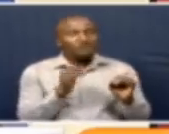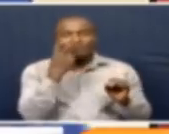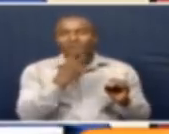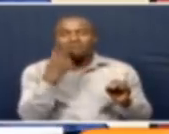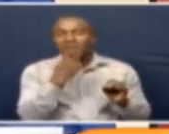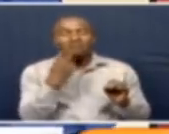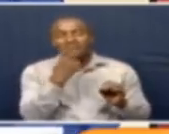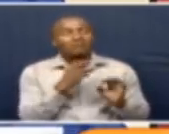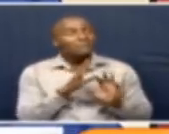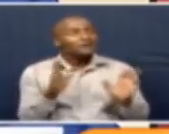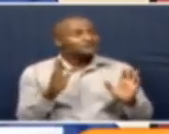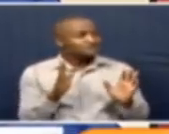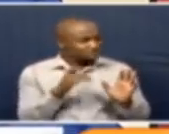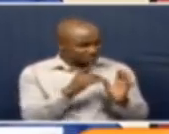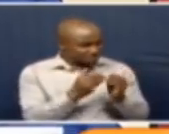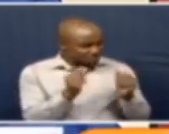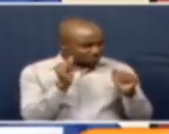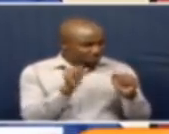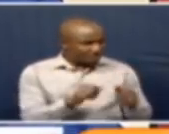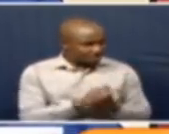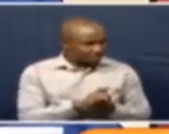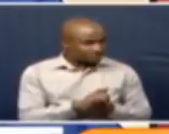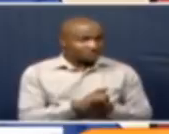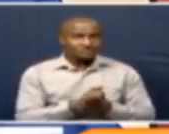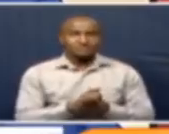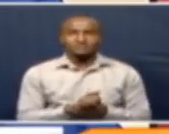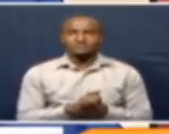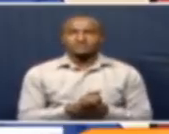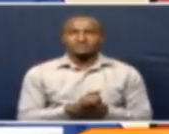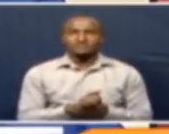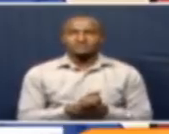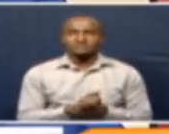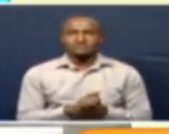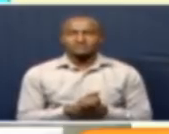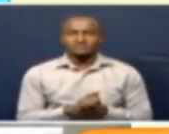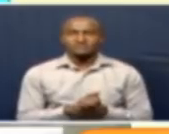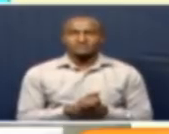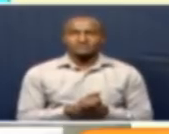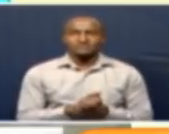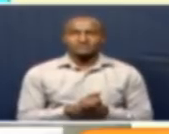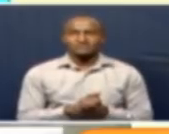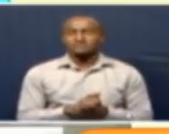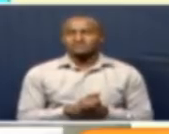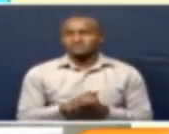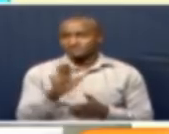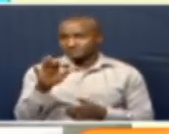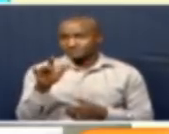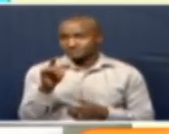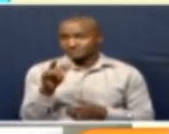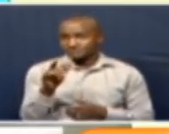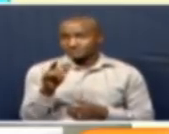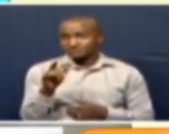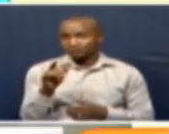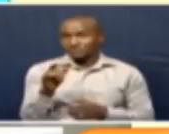like you said. Is there any need for recourse, really? The short answer is no, because then, without